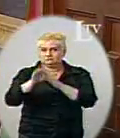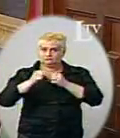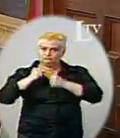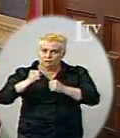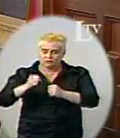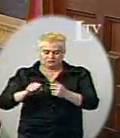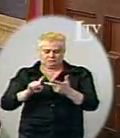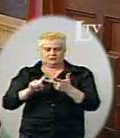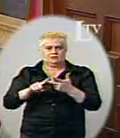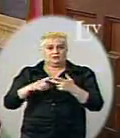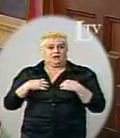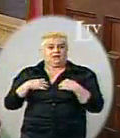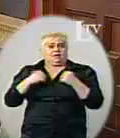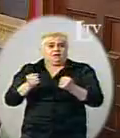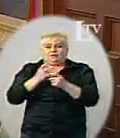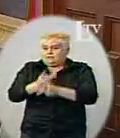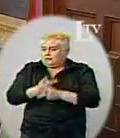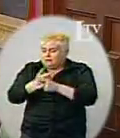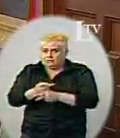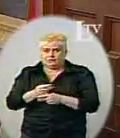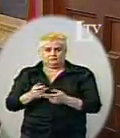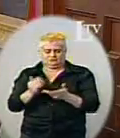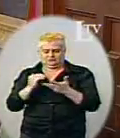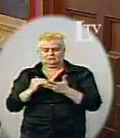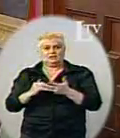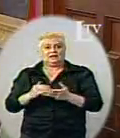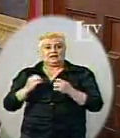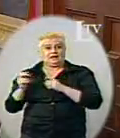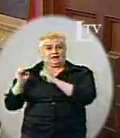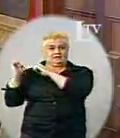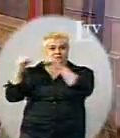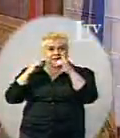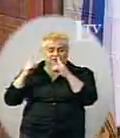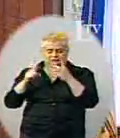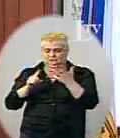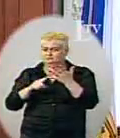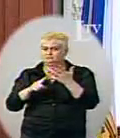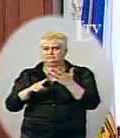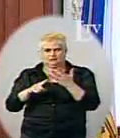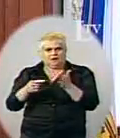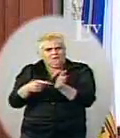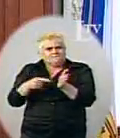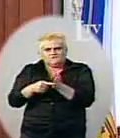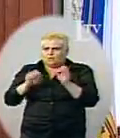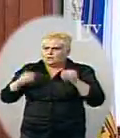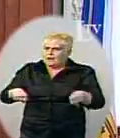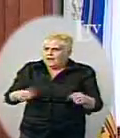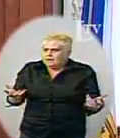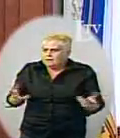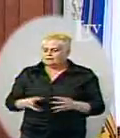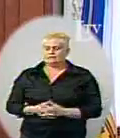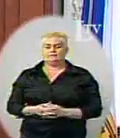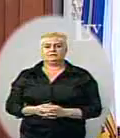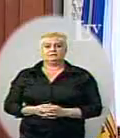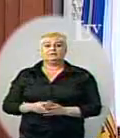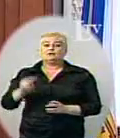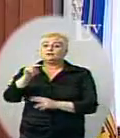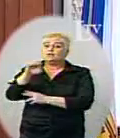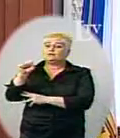health care, education, and affordability. Nova Scotia needs a